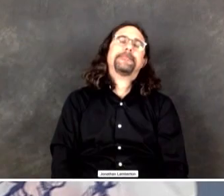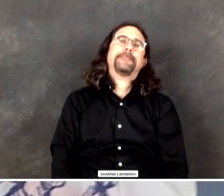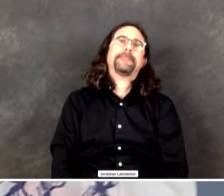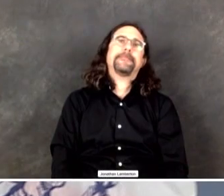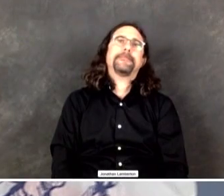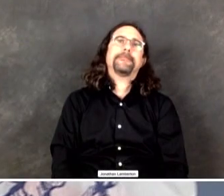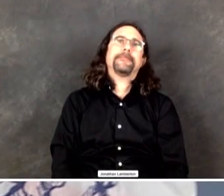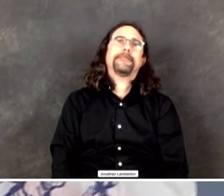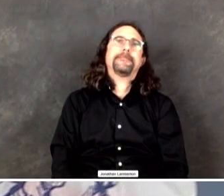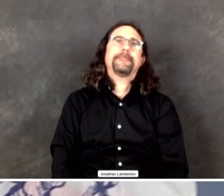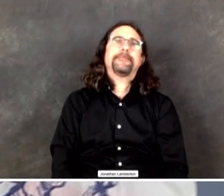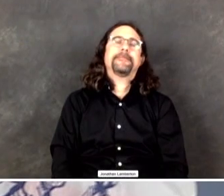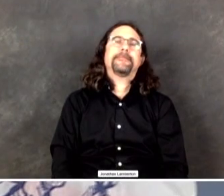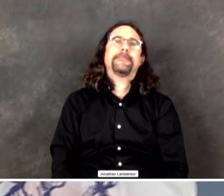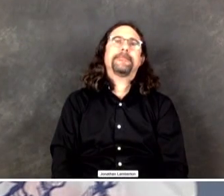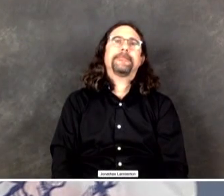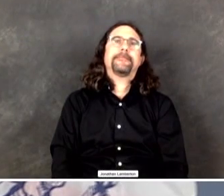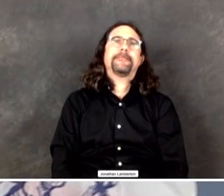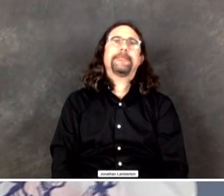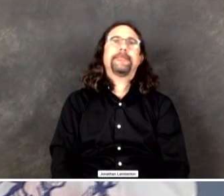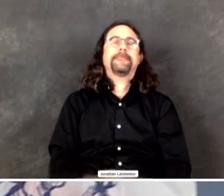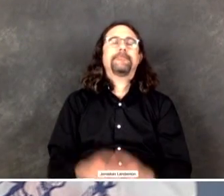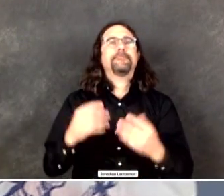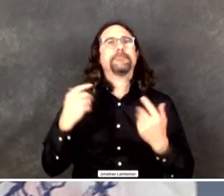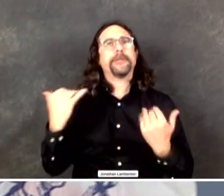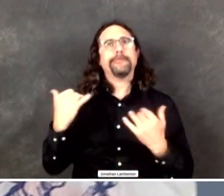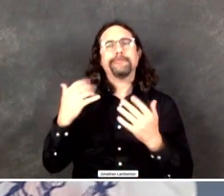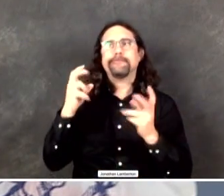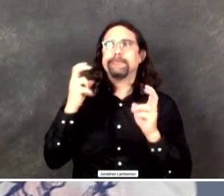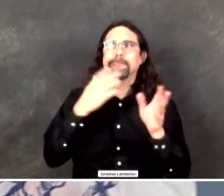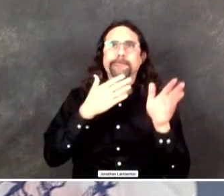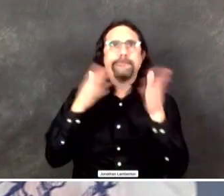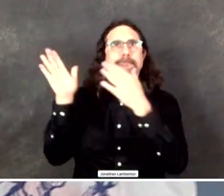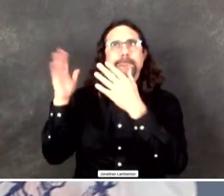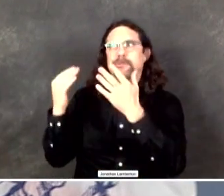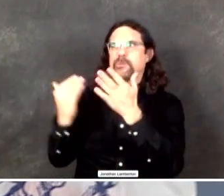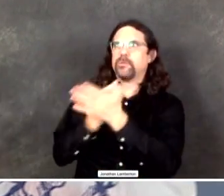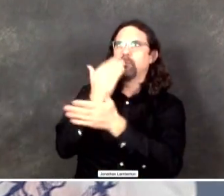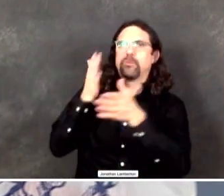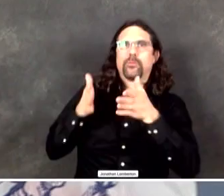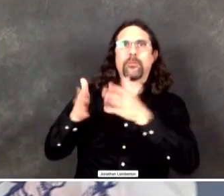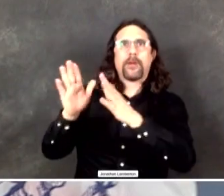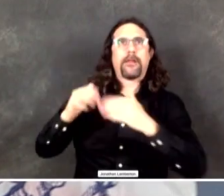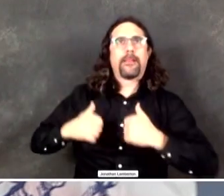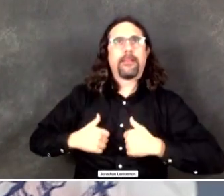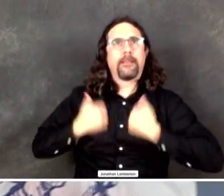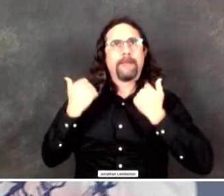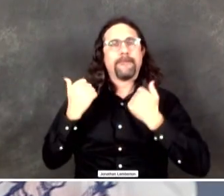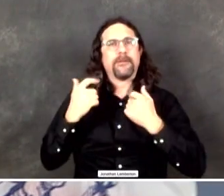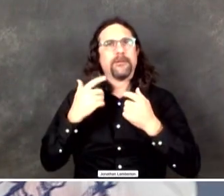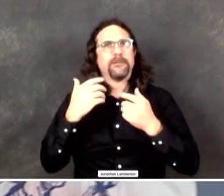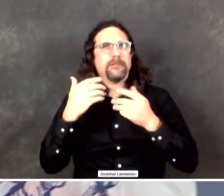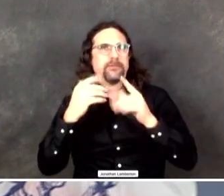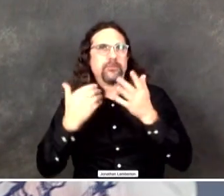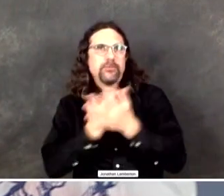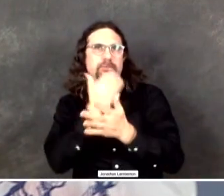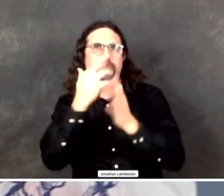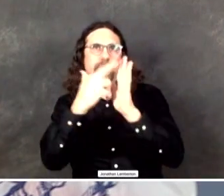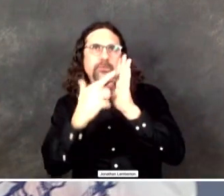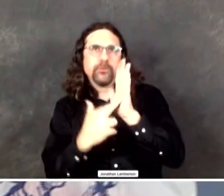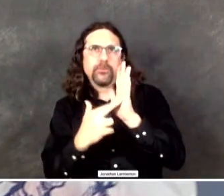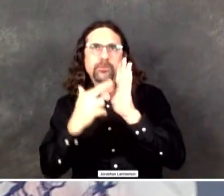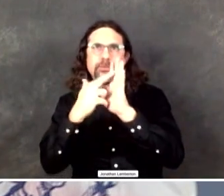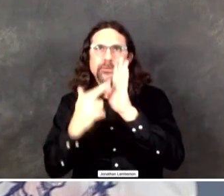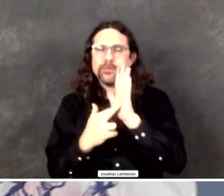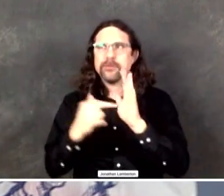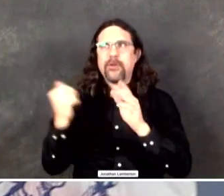started to help us get safer, the social distancing, the shelter in place, the things that have been really difficult for everyone and probably in